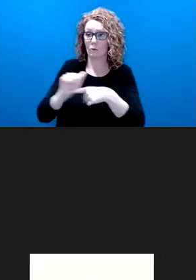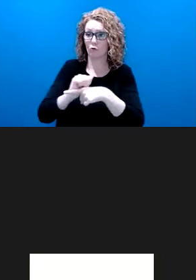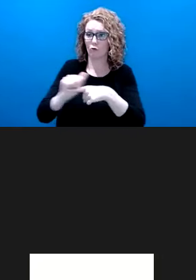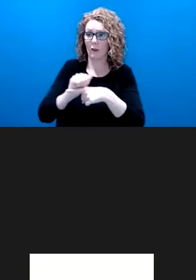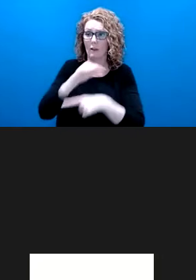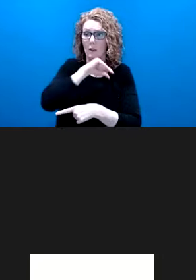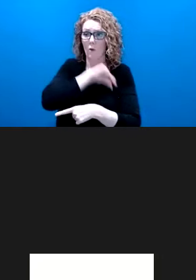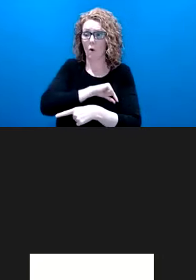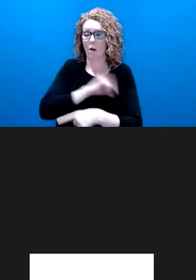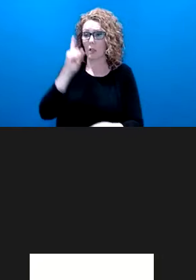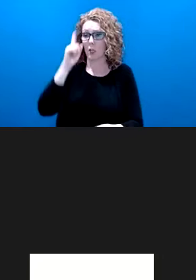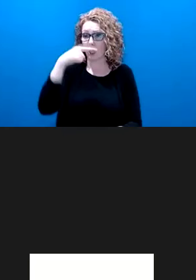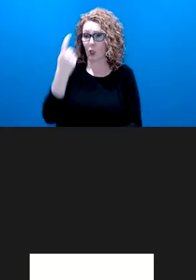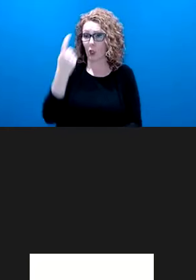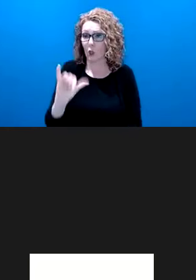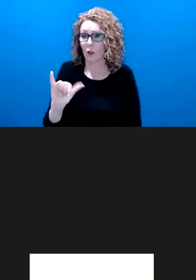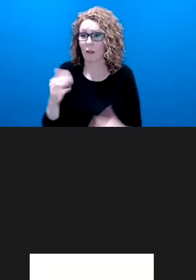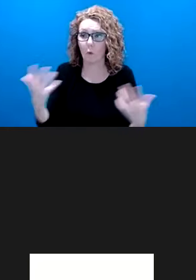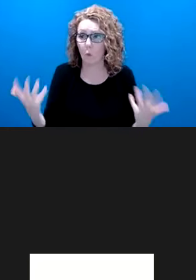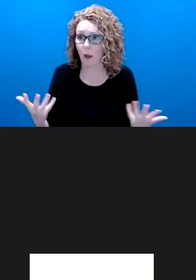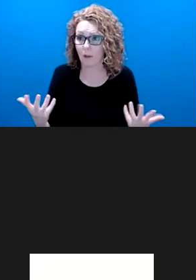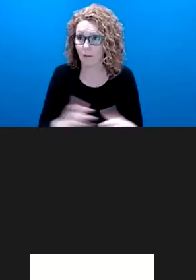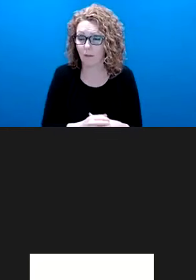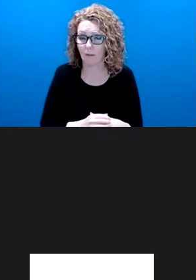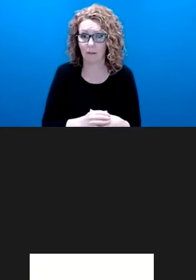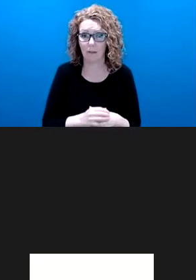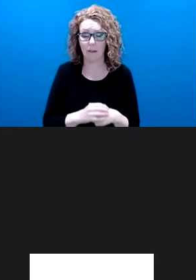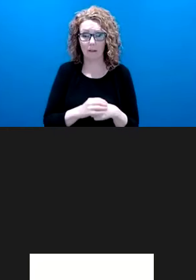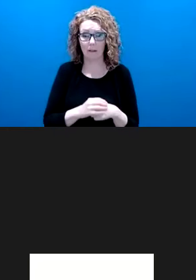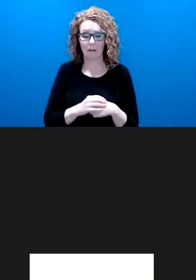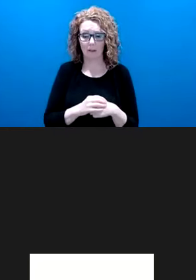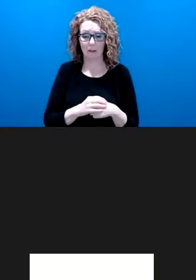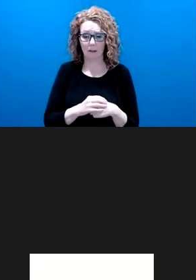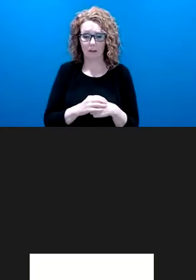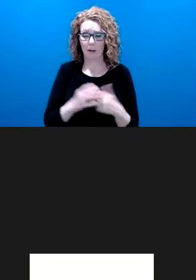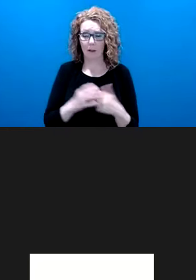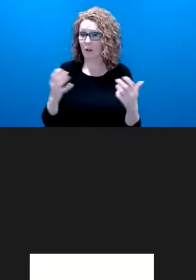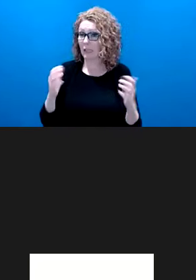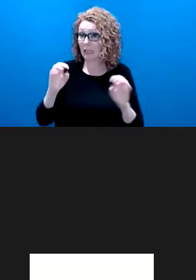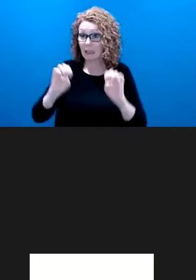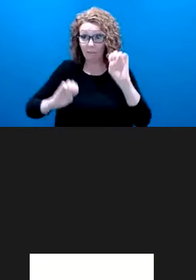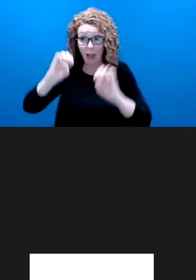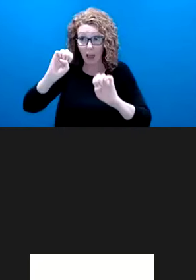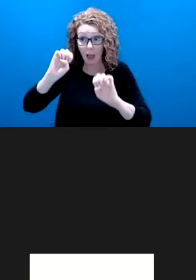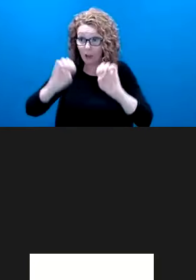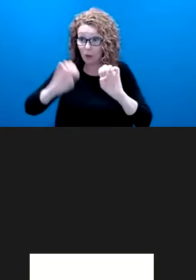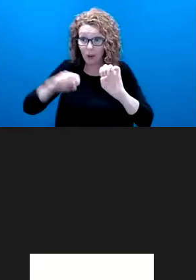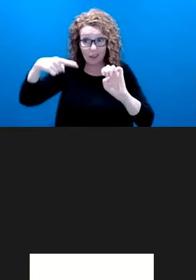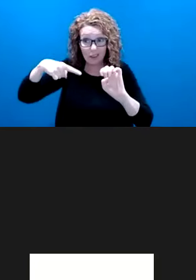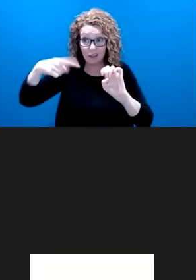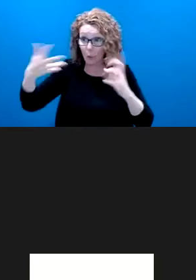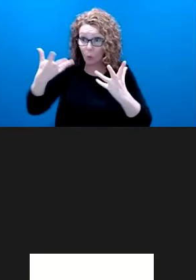And this feeds into the conversation we had. What are evaluations? So,